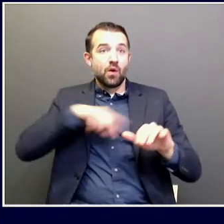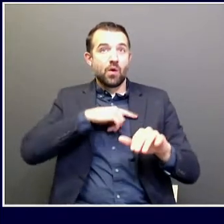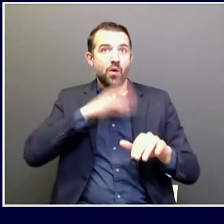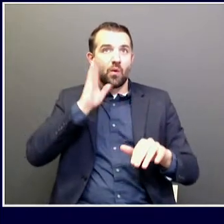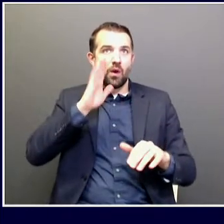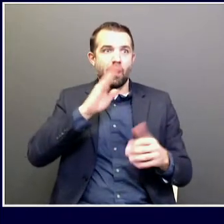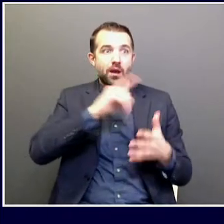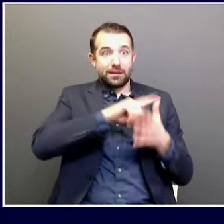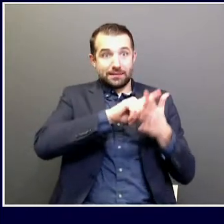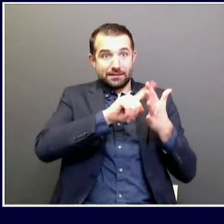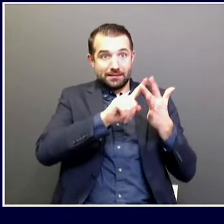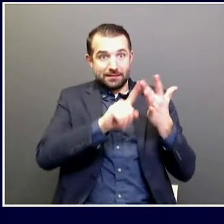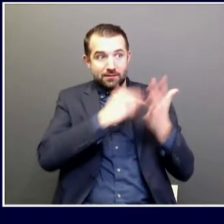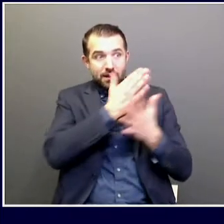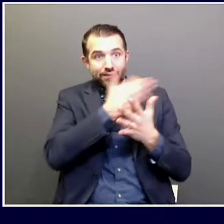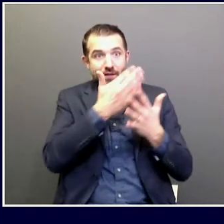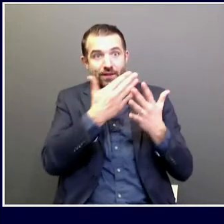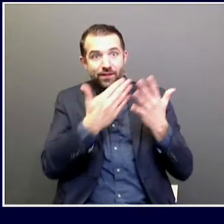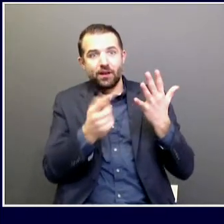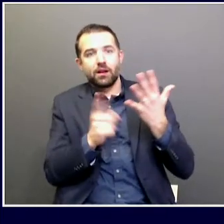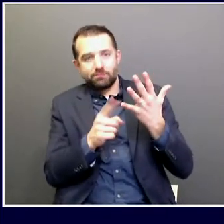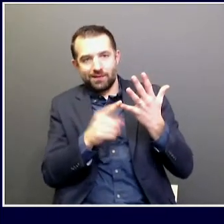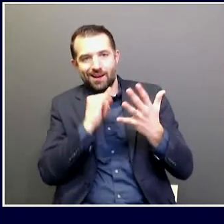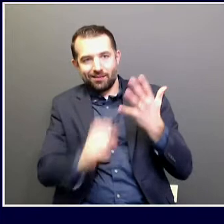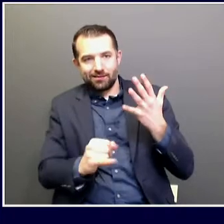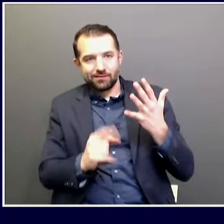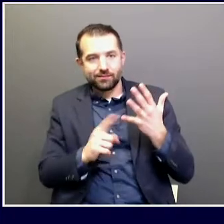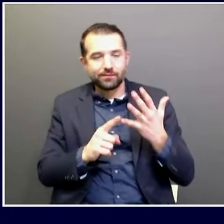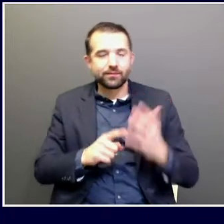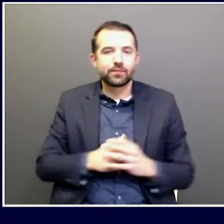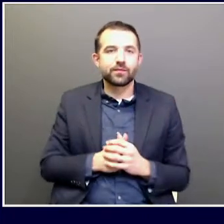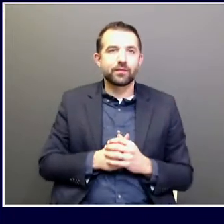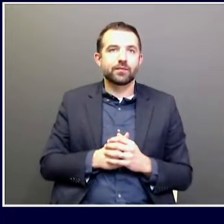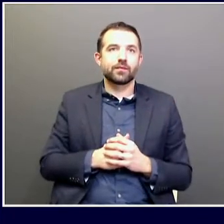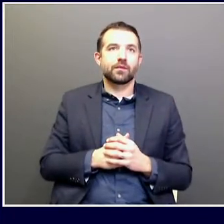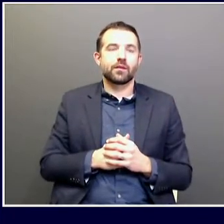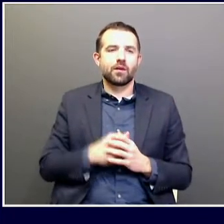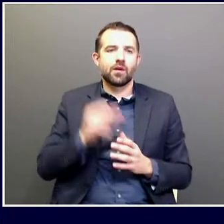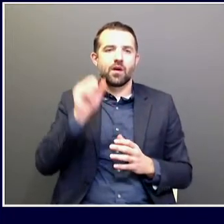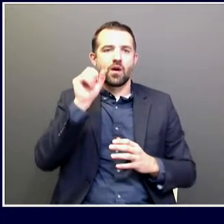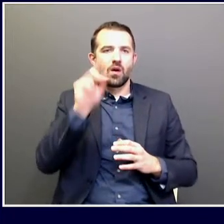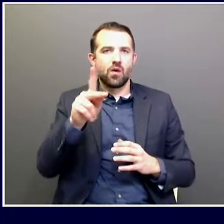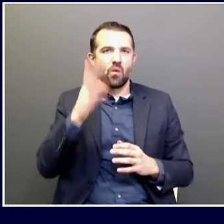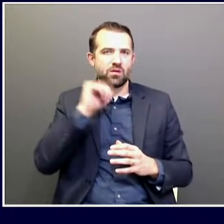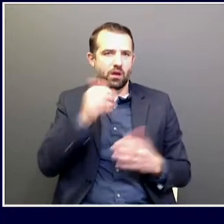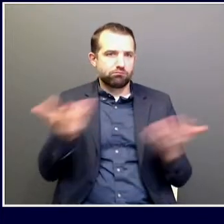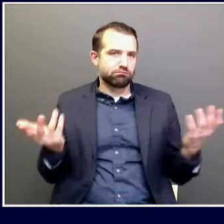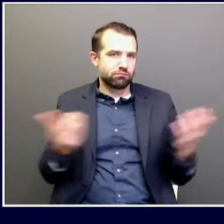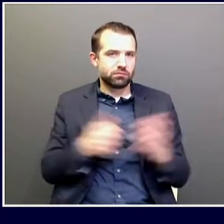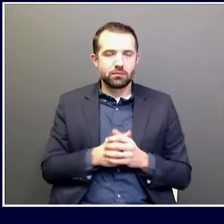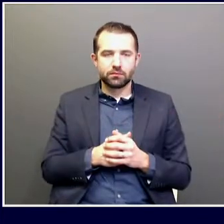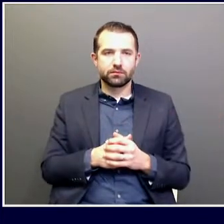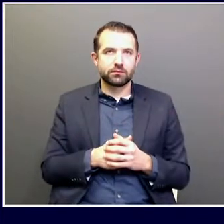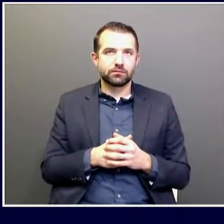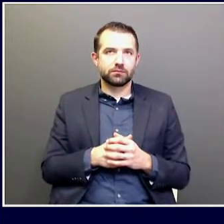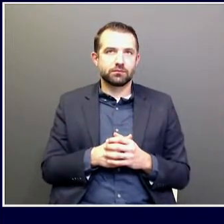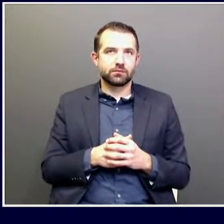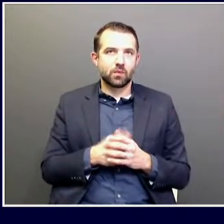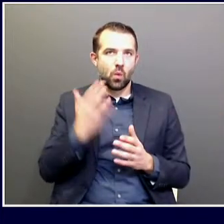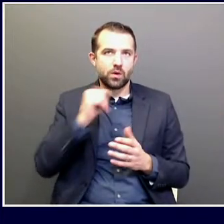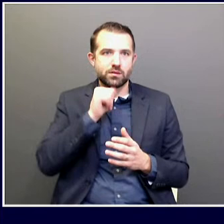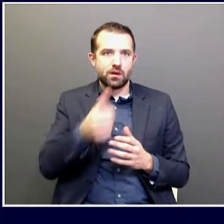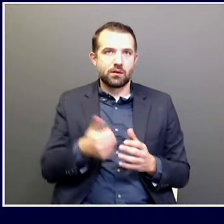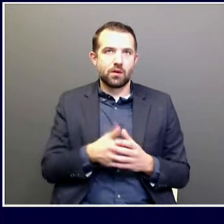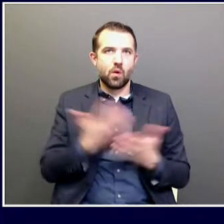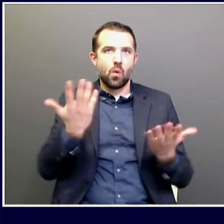I guess following up on that, Commissioner Lambrou, I guess why not, I guess at this point, what would we have to see in order to